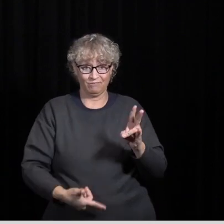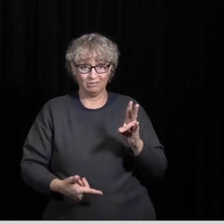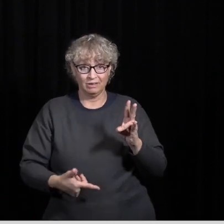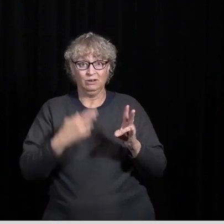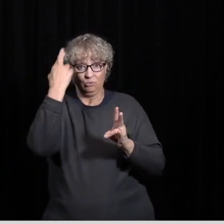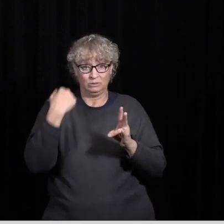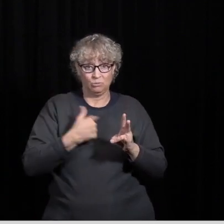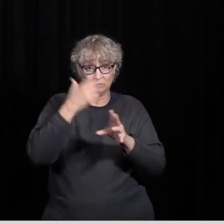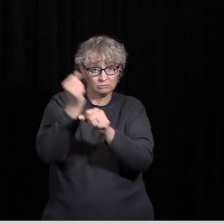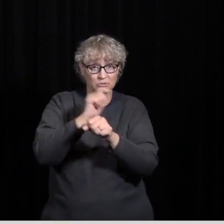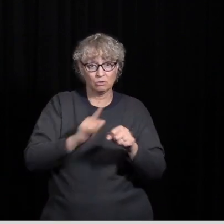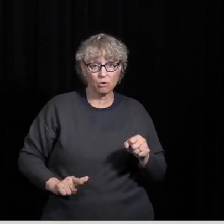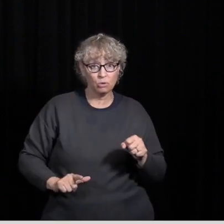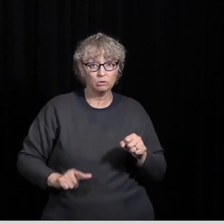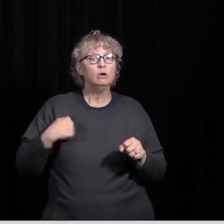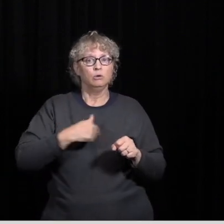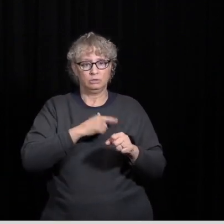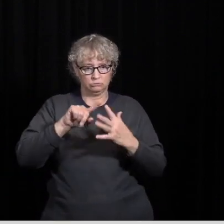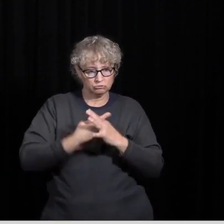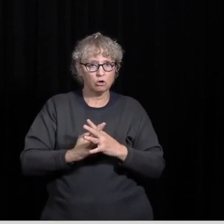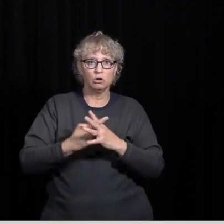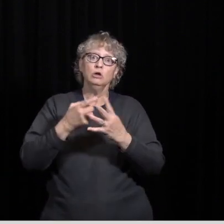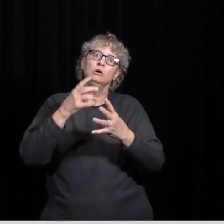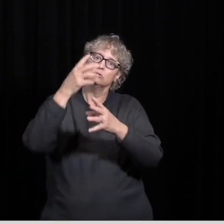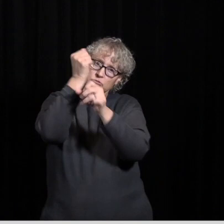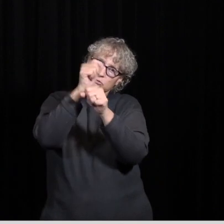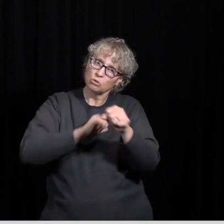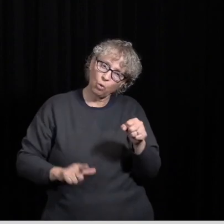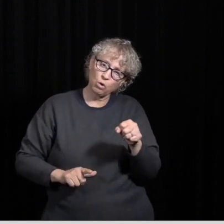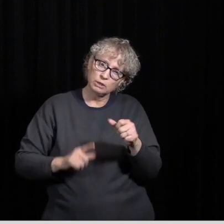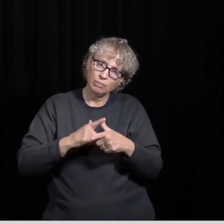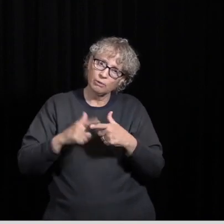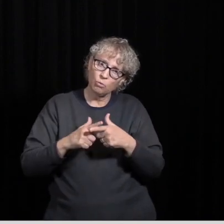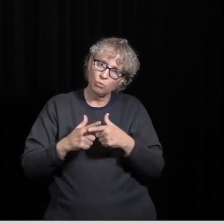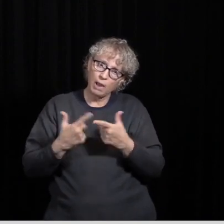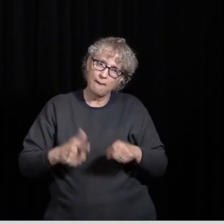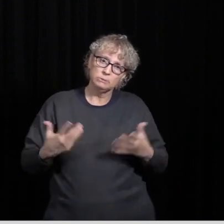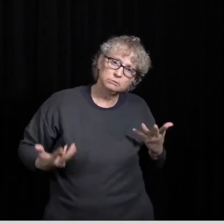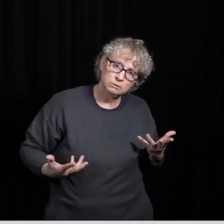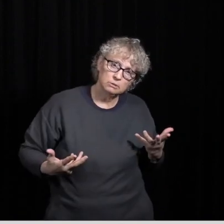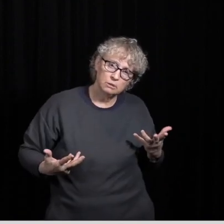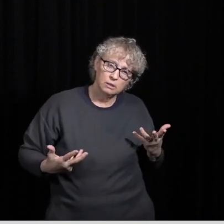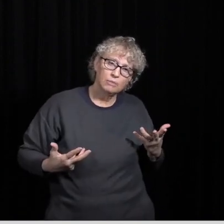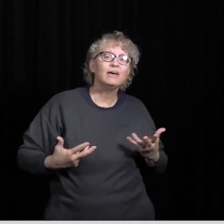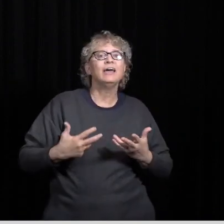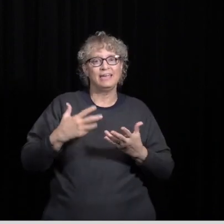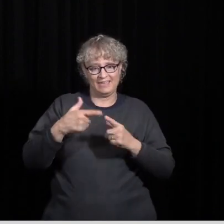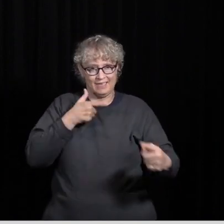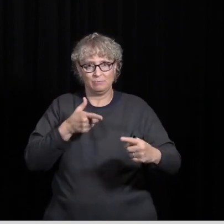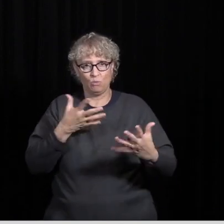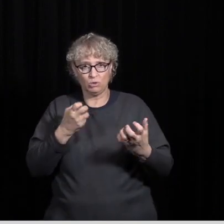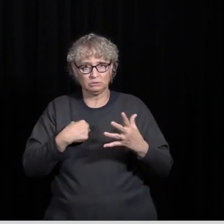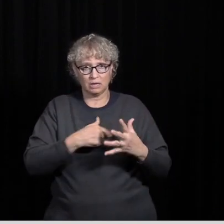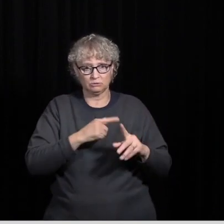Now, important, right? Because we start off trusting the Lord, and quickly, as soon as we trust the Lord, what happens? The enemy wants us to flee. Do you see what